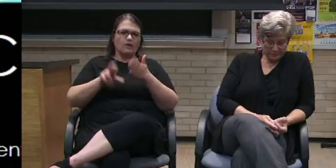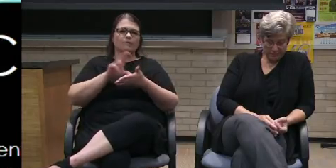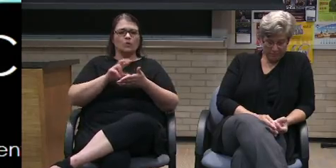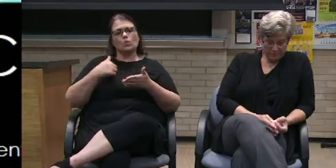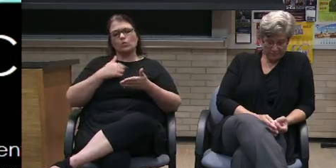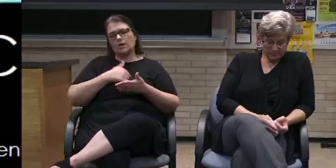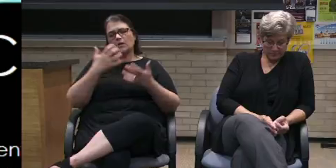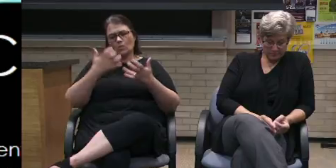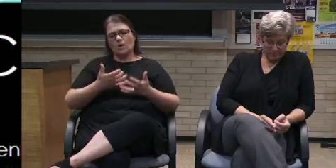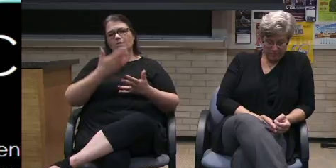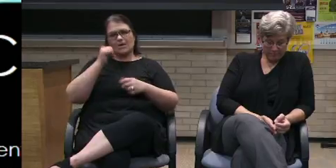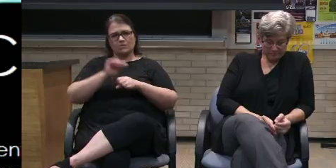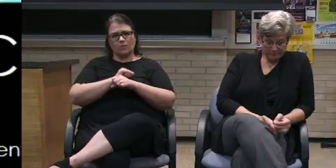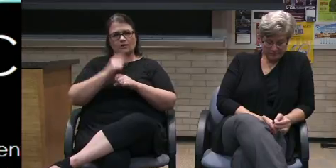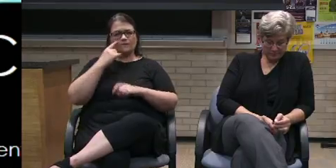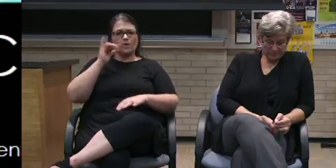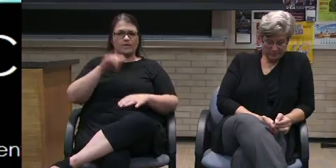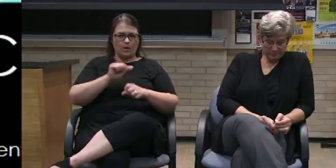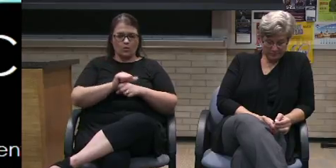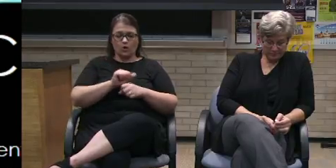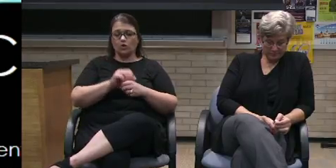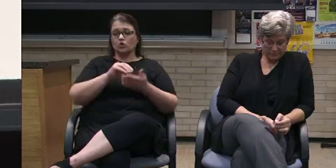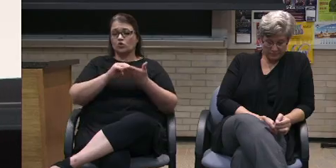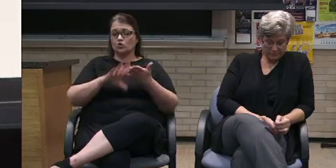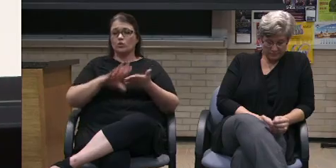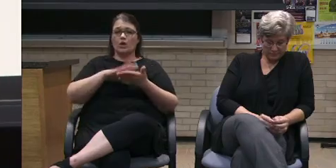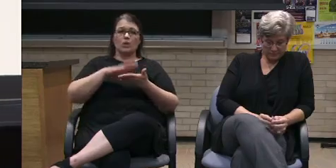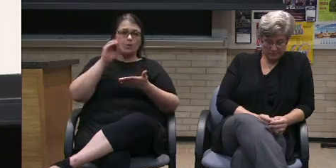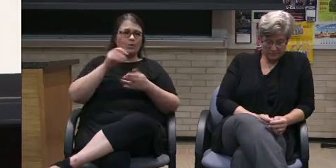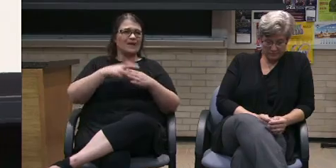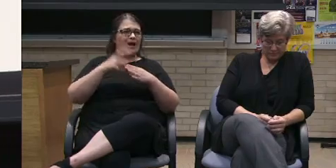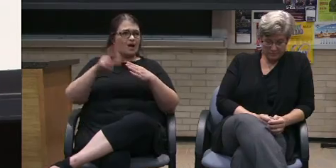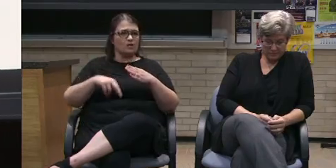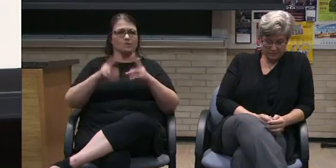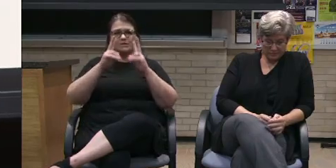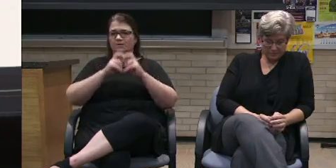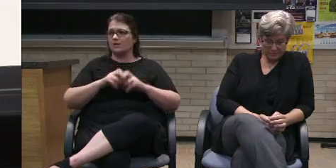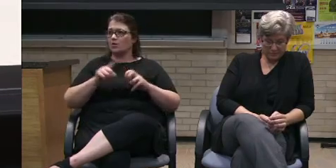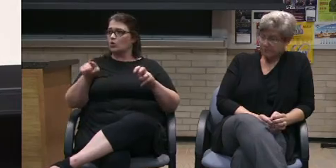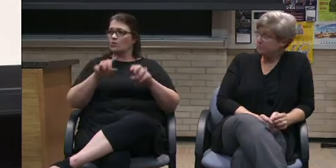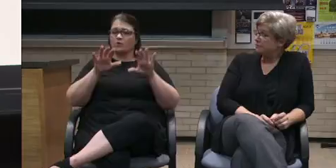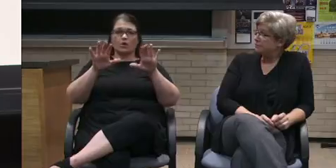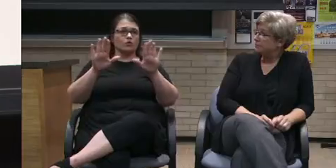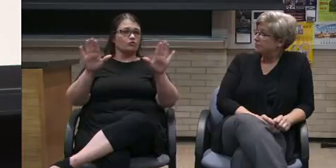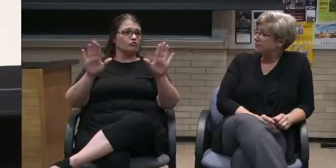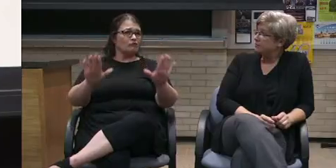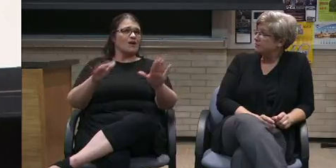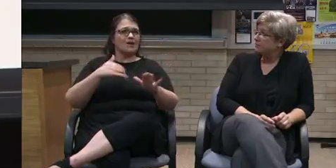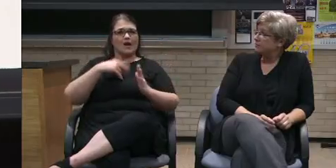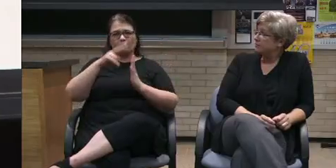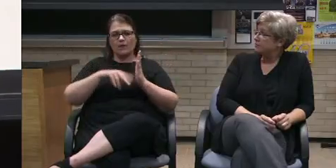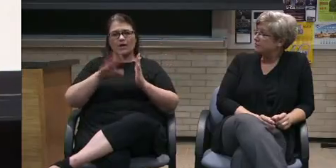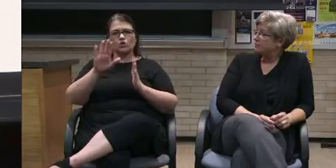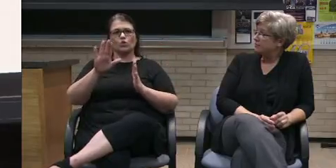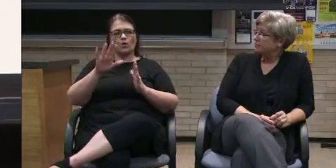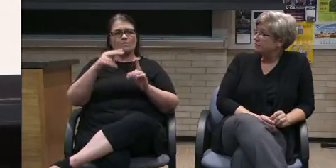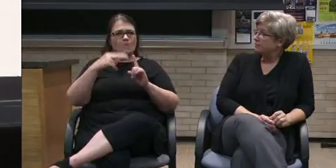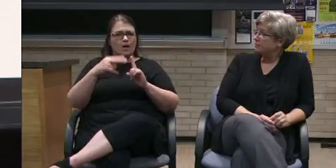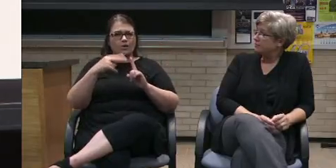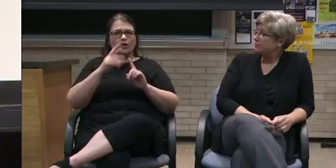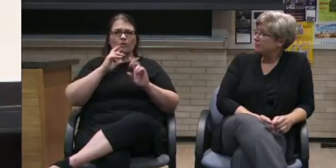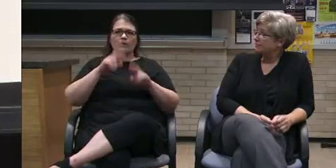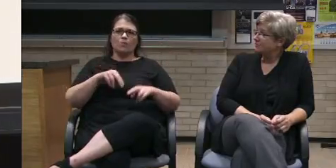work. Student Learning Outcomes Assessment, you guys have done amazing work. I read your monitoring report Tuesday night. You guys must